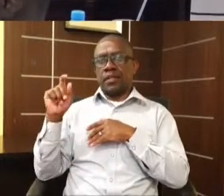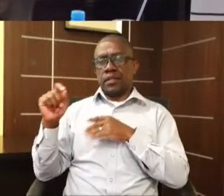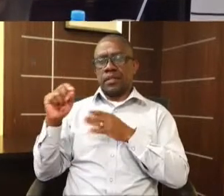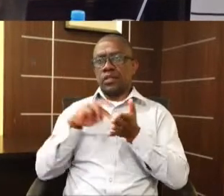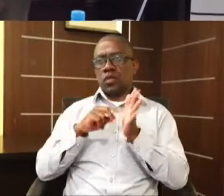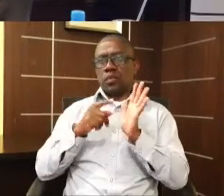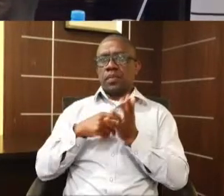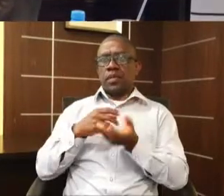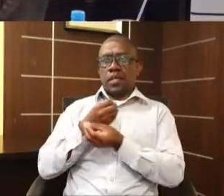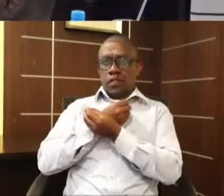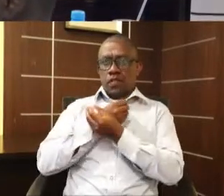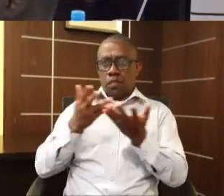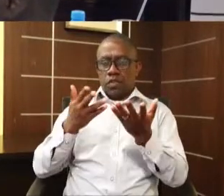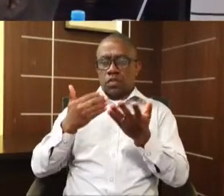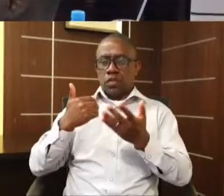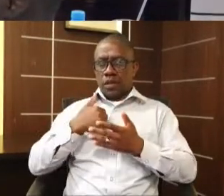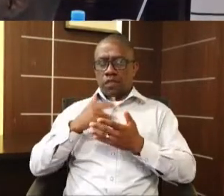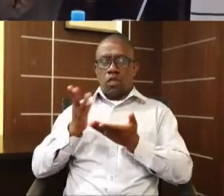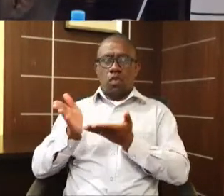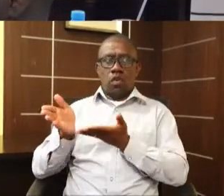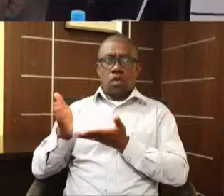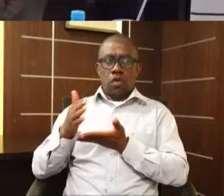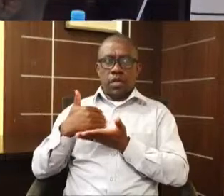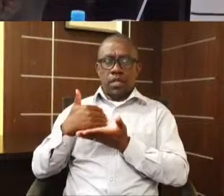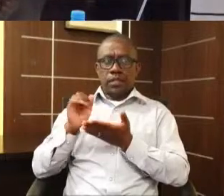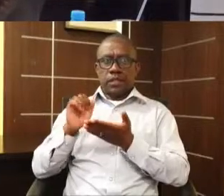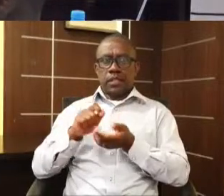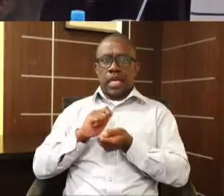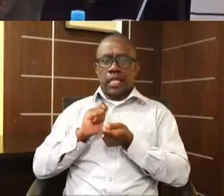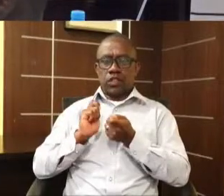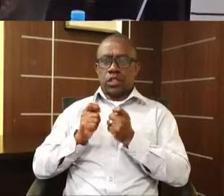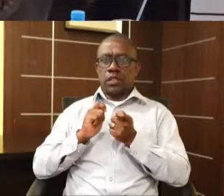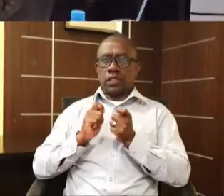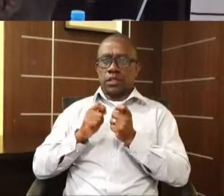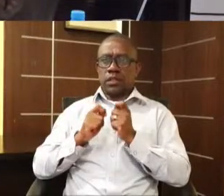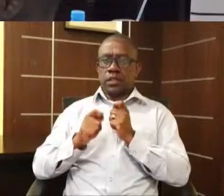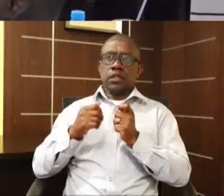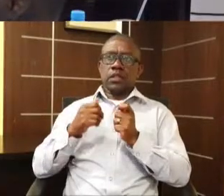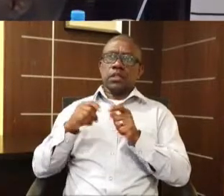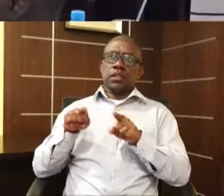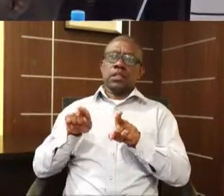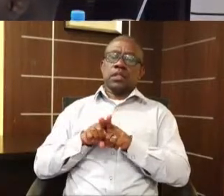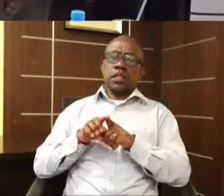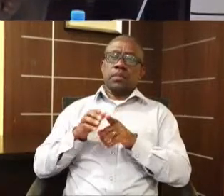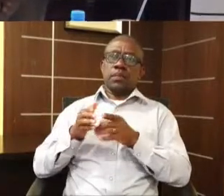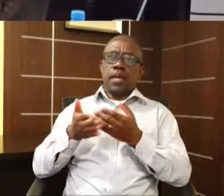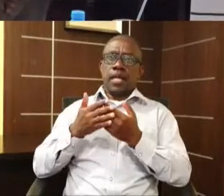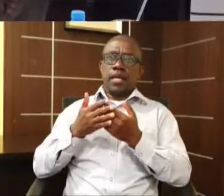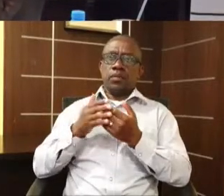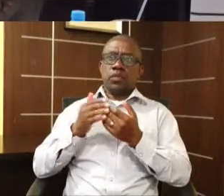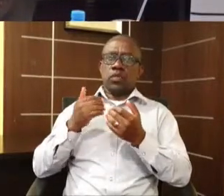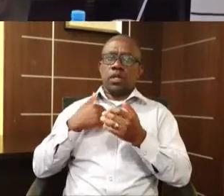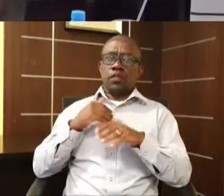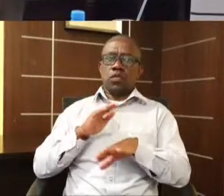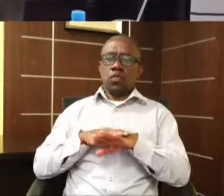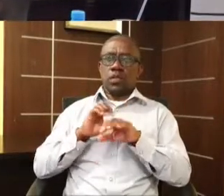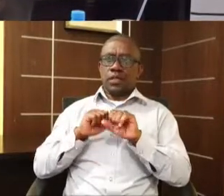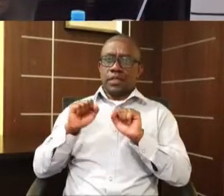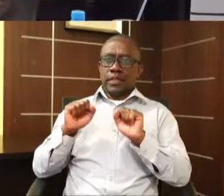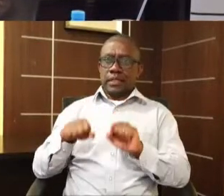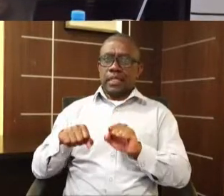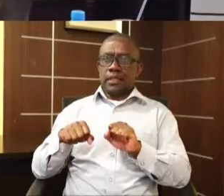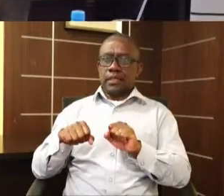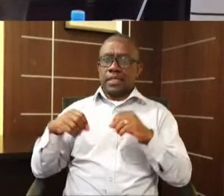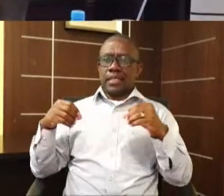have or that I collect, I'm able to fine-tune my data furthermore to actually give more structured and more refined languages,